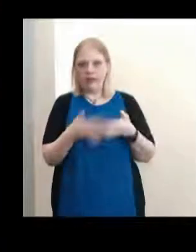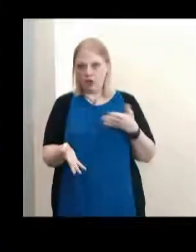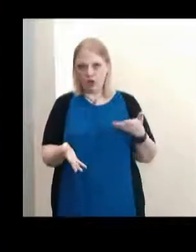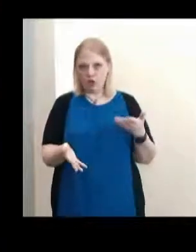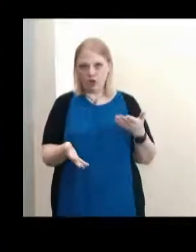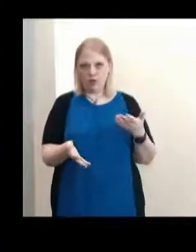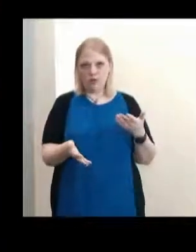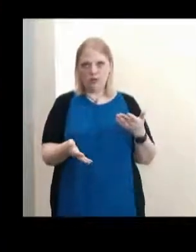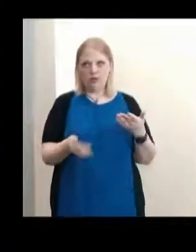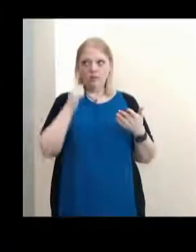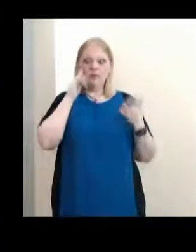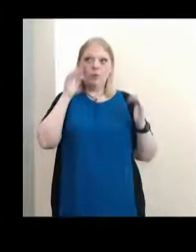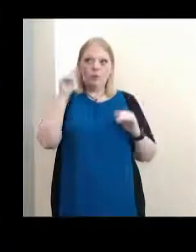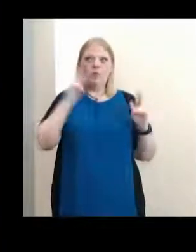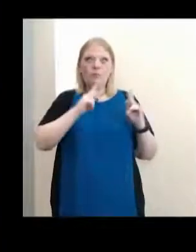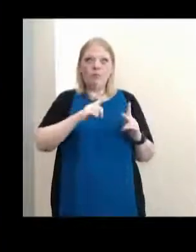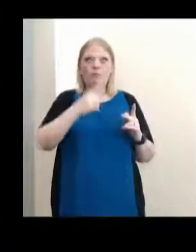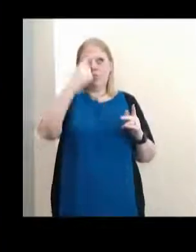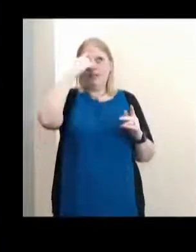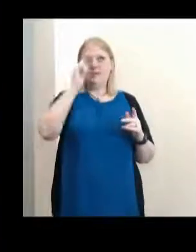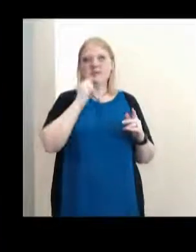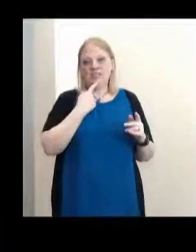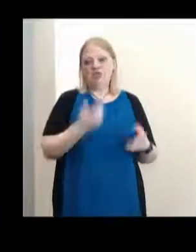I'm hoping that people take it seriously.